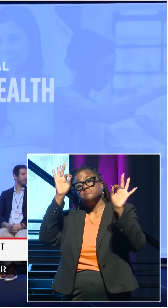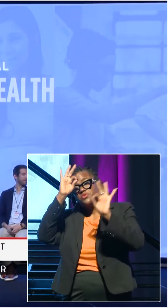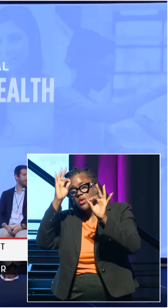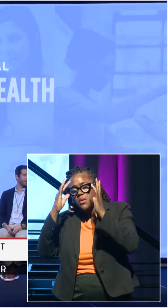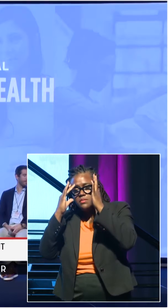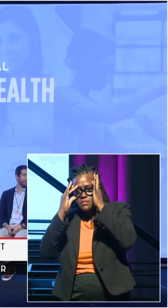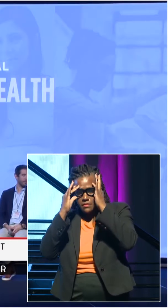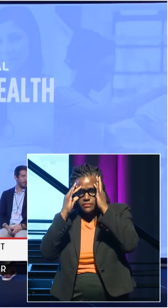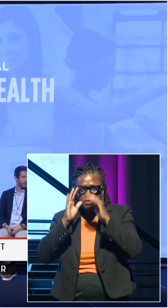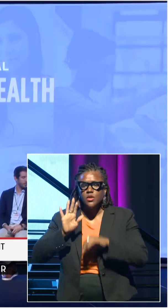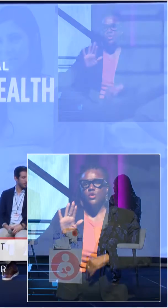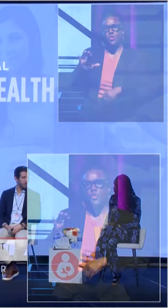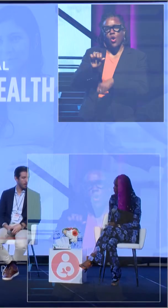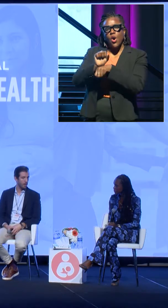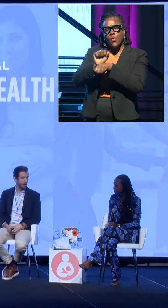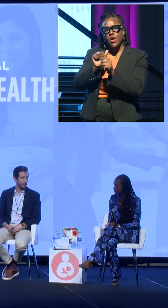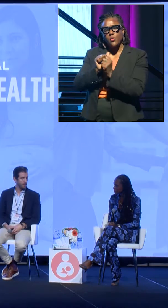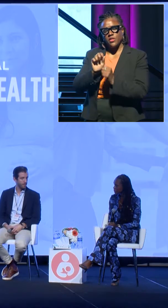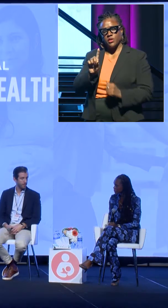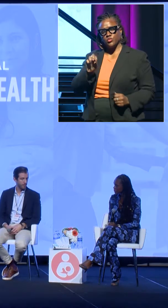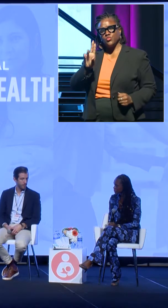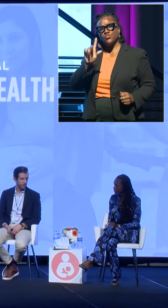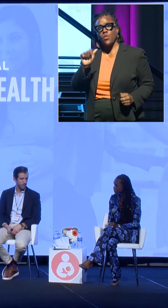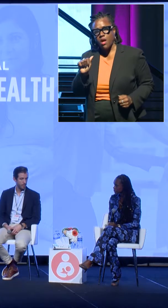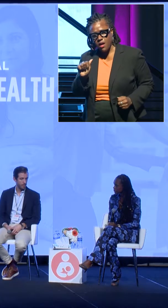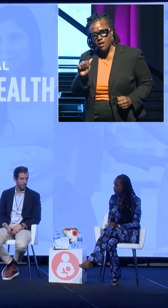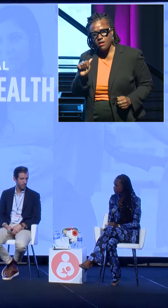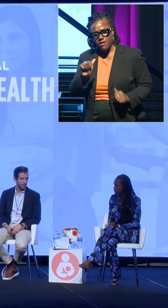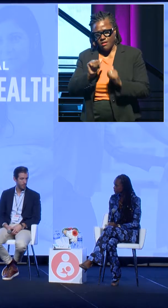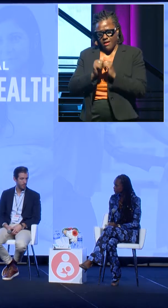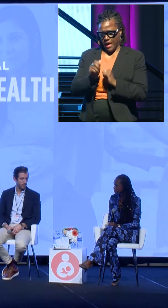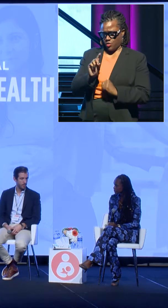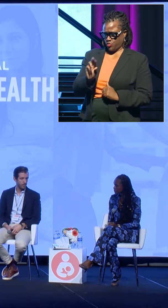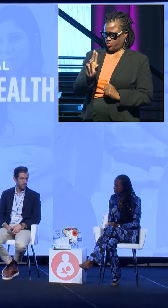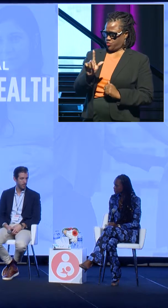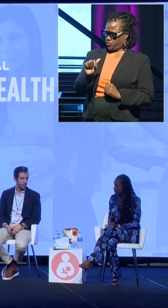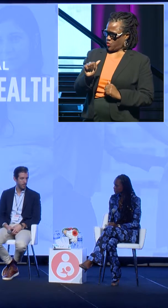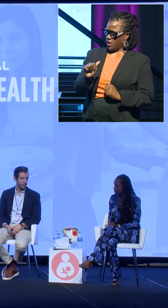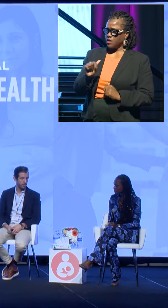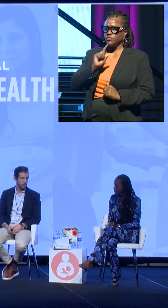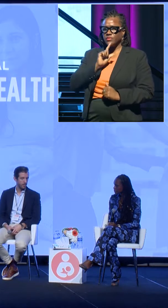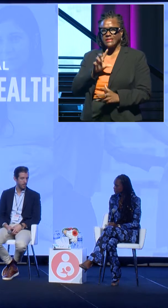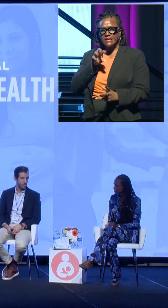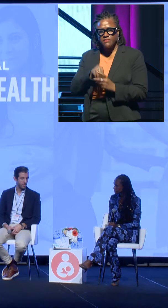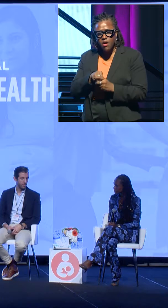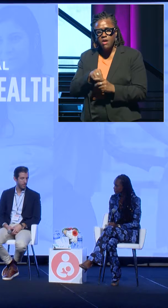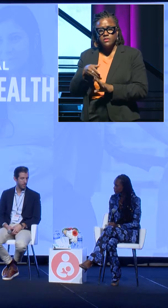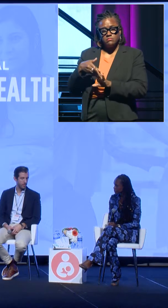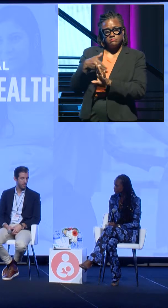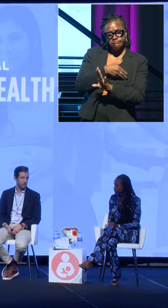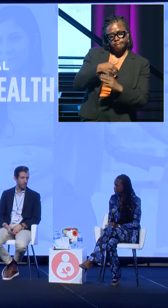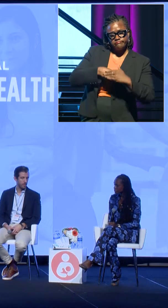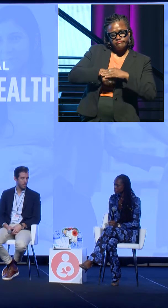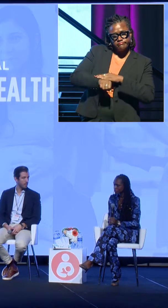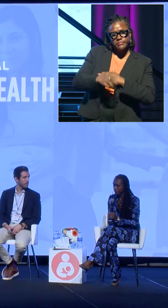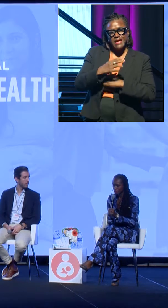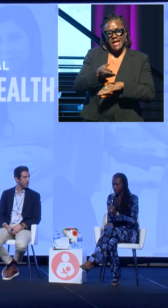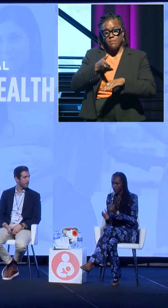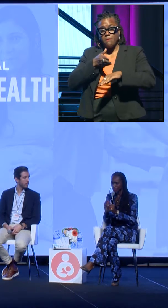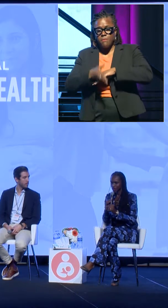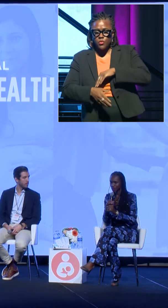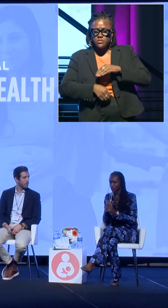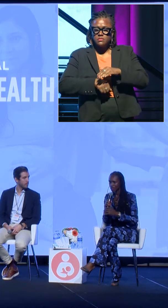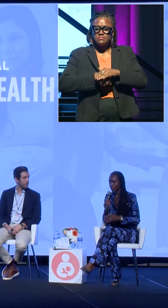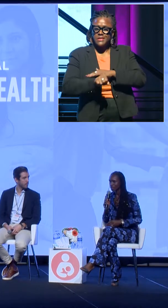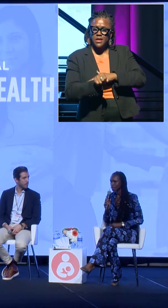the work that you do with doulas and how doulas play a role in prenatal and postnatal care.